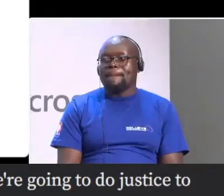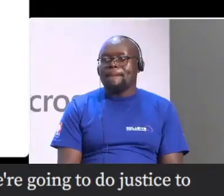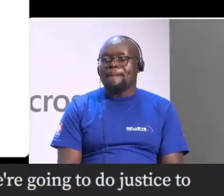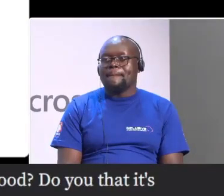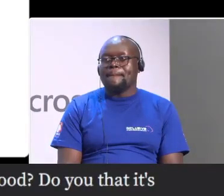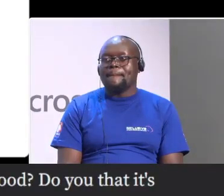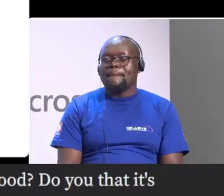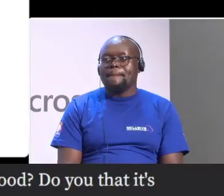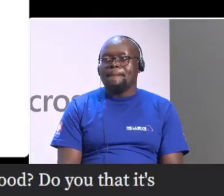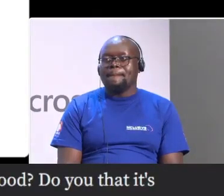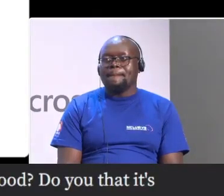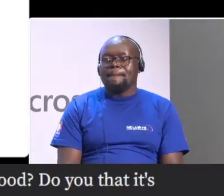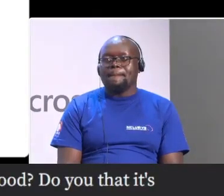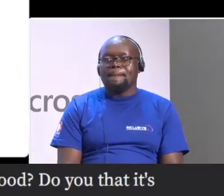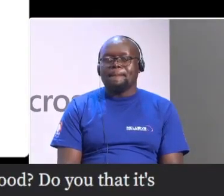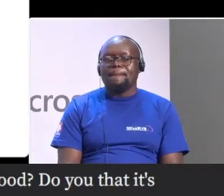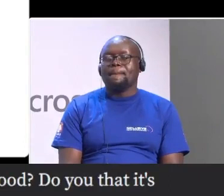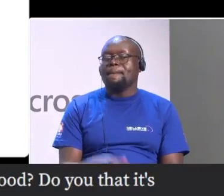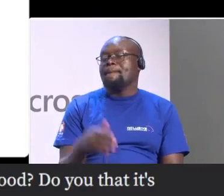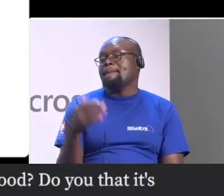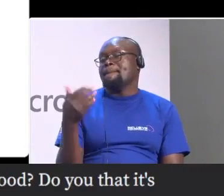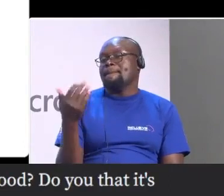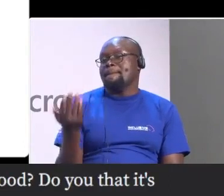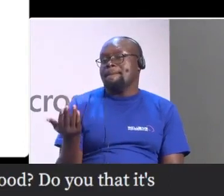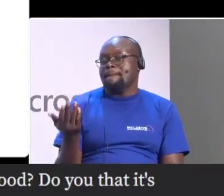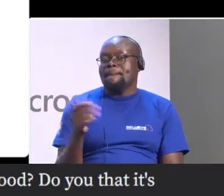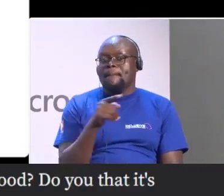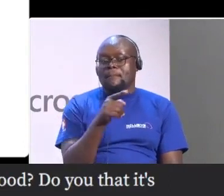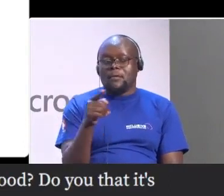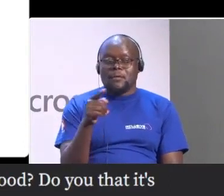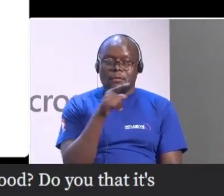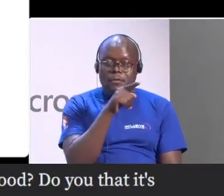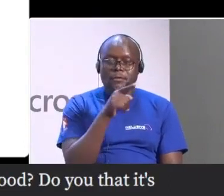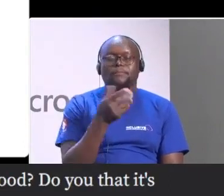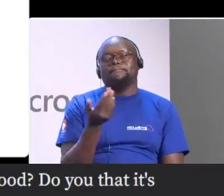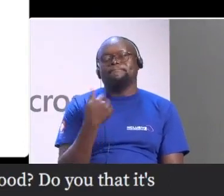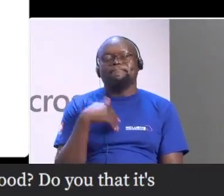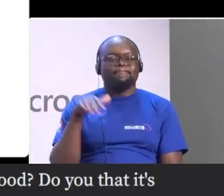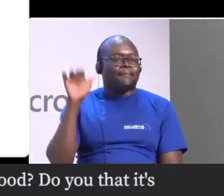Yeah, could you walk around the box? So you just hit